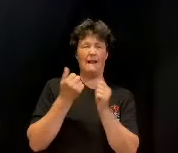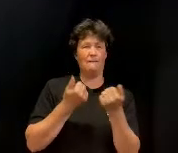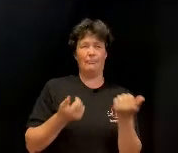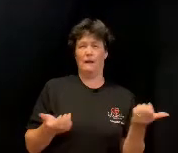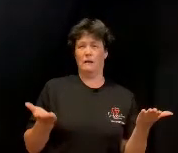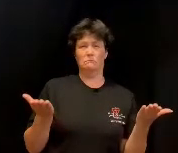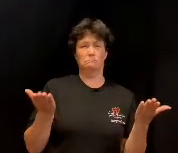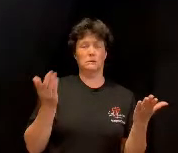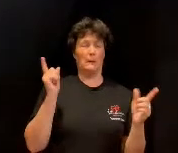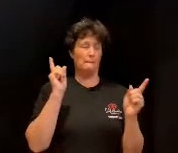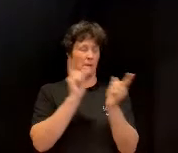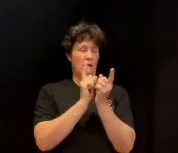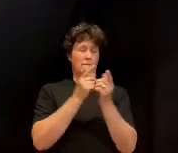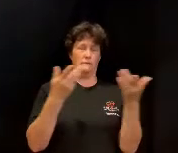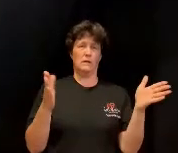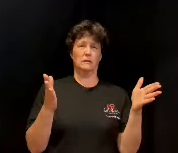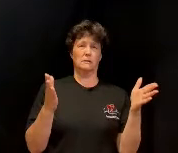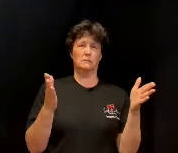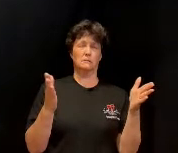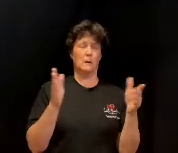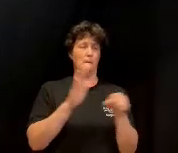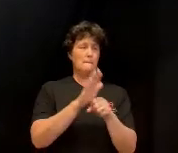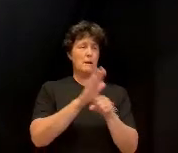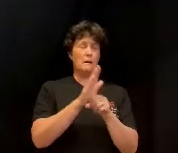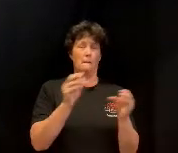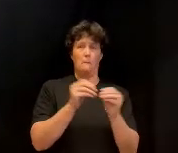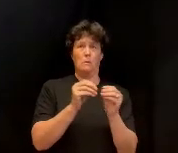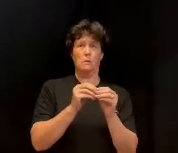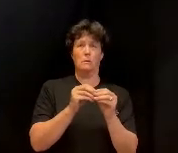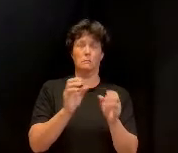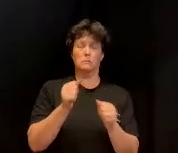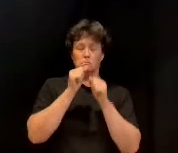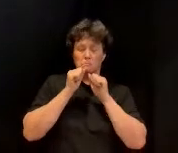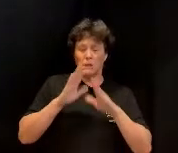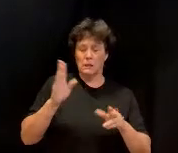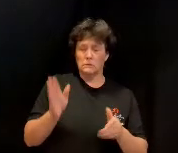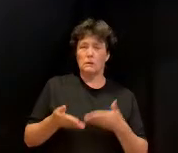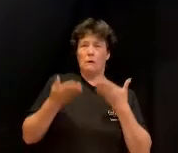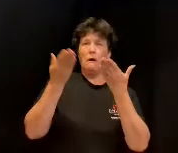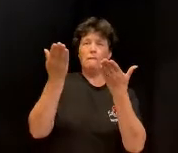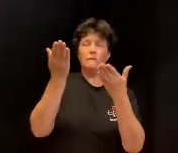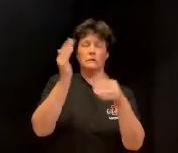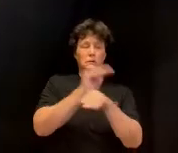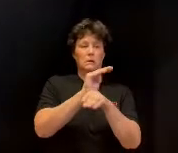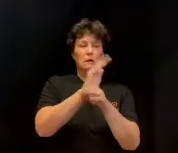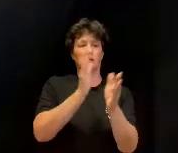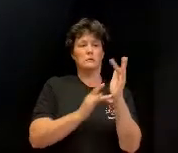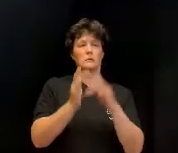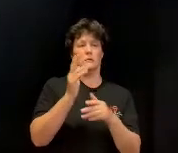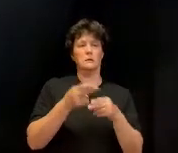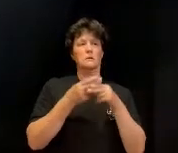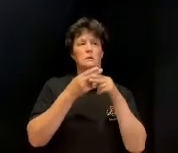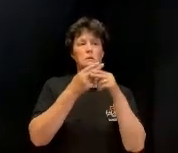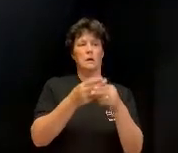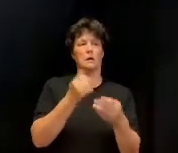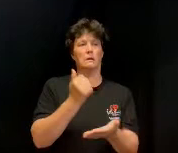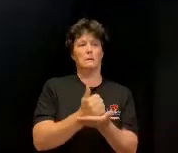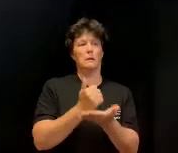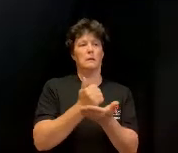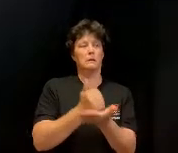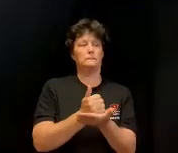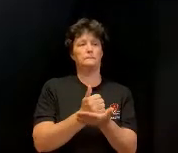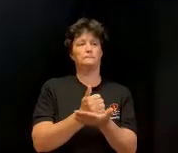enough. So we give you praise. I bless the offering tonight in Jesus' name. Amen. Come on, ushers, and help the